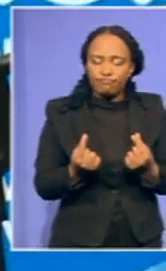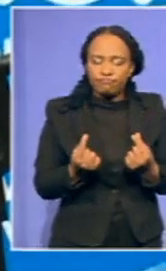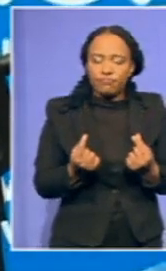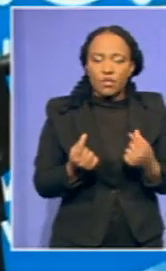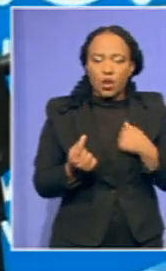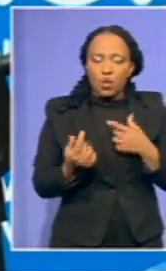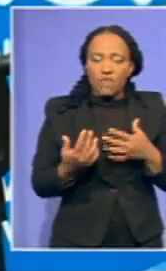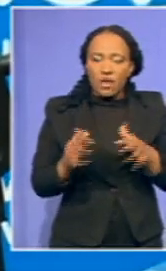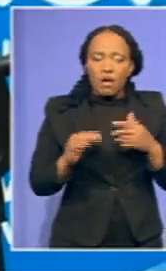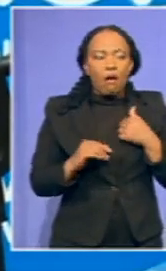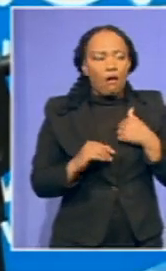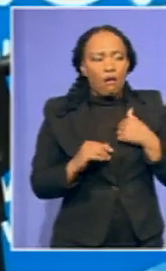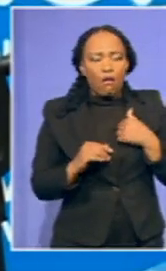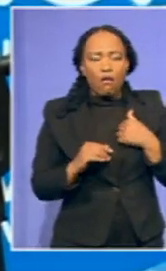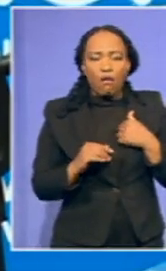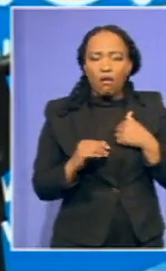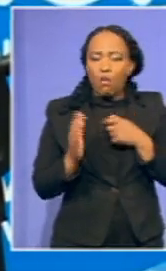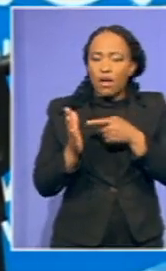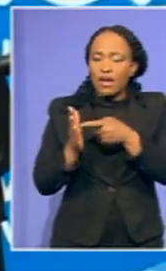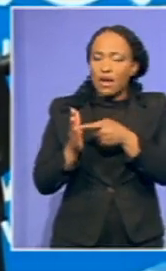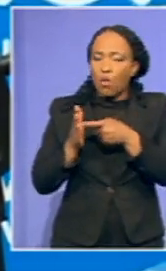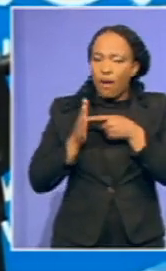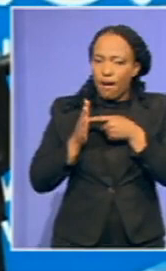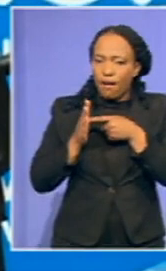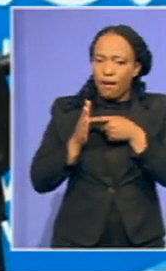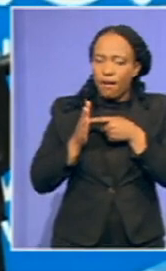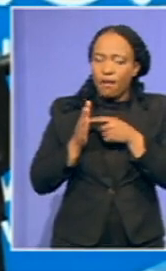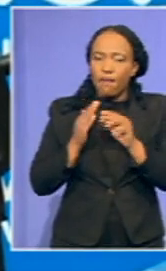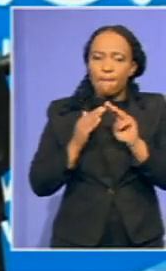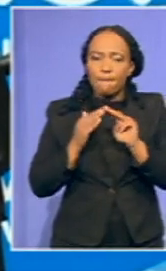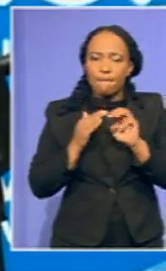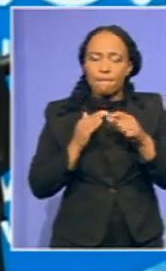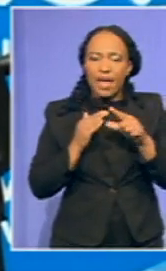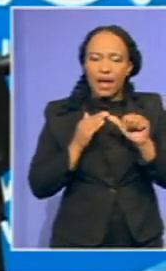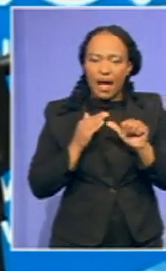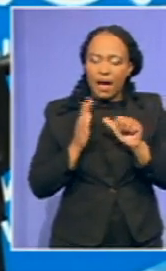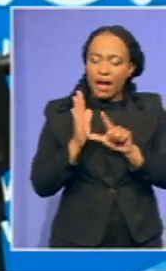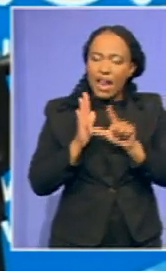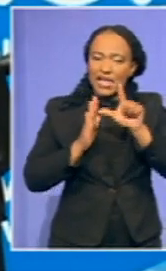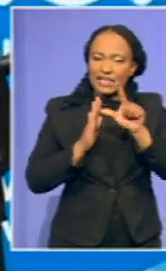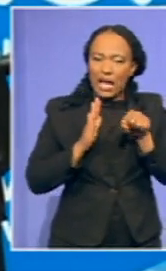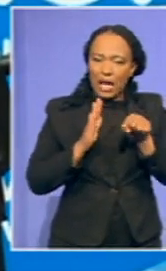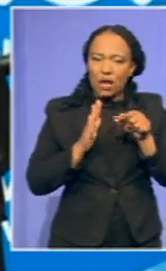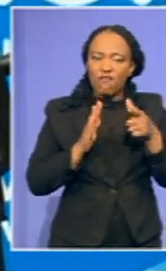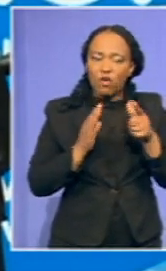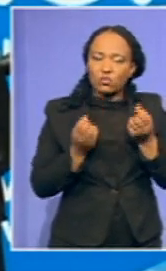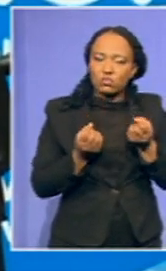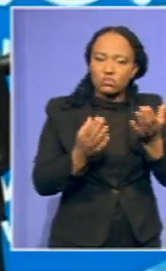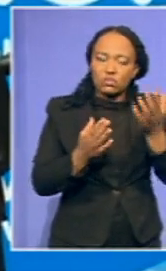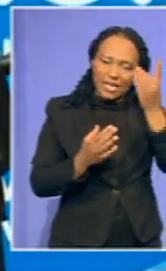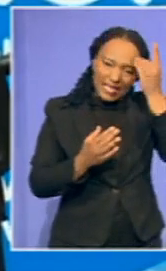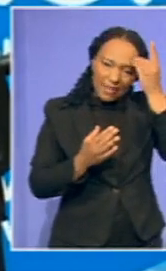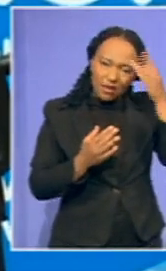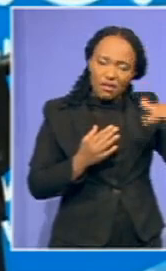meet the required megalitres that need to be supplied in eThekwini. So that